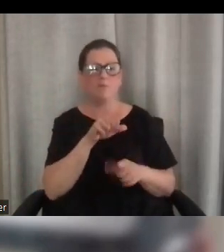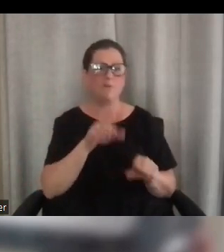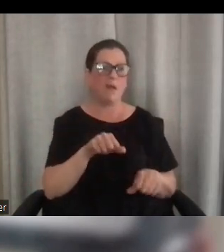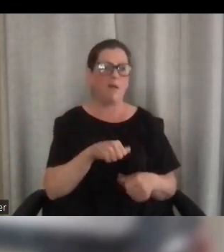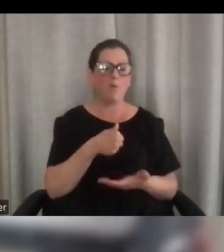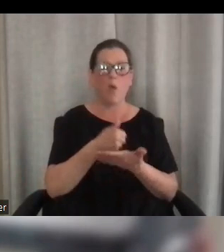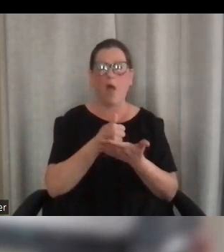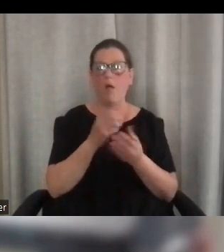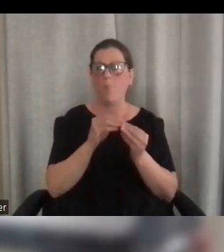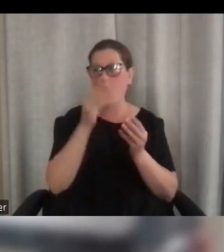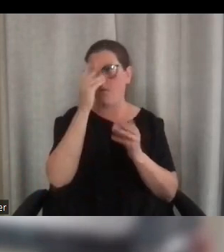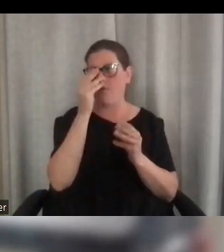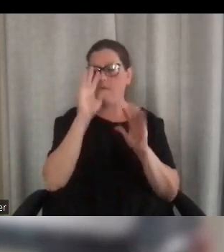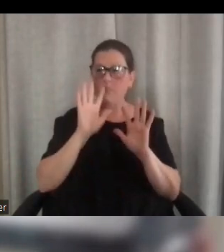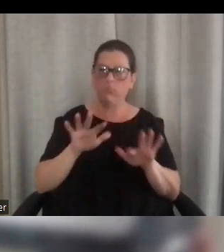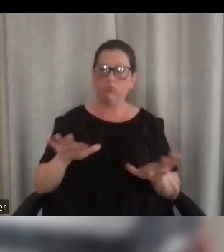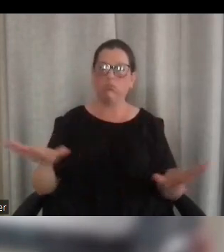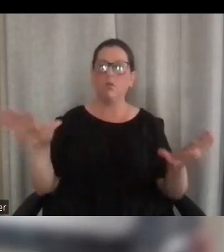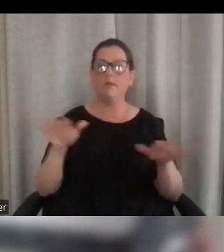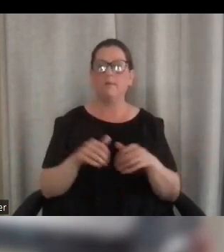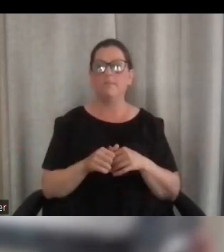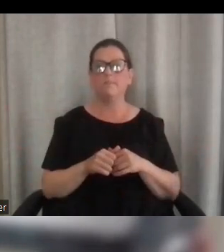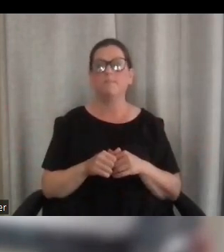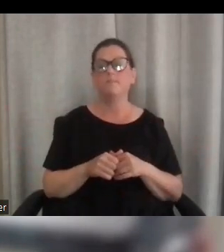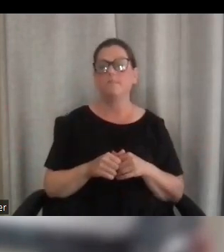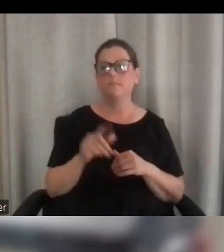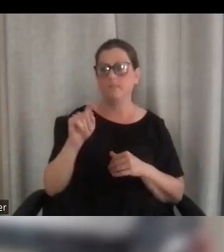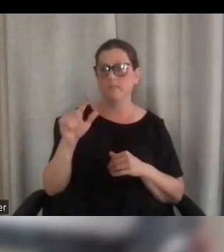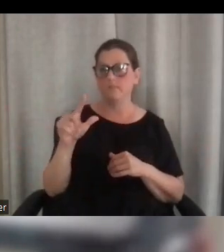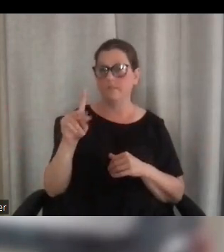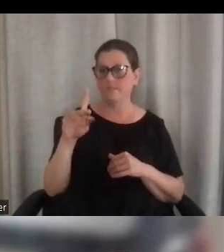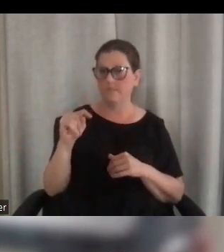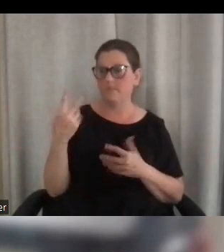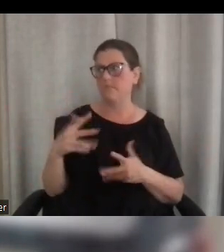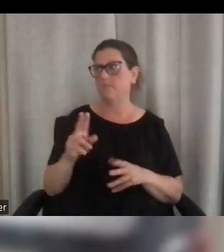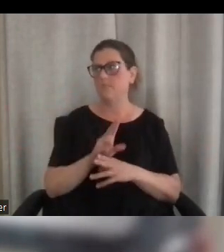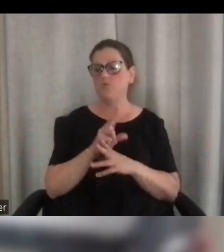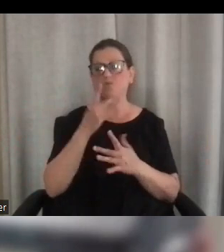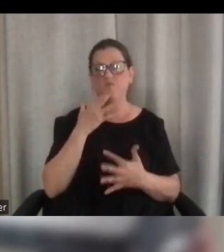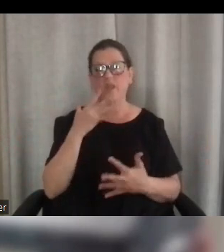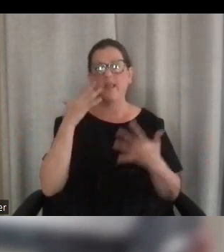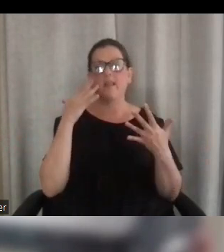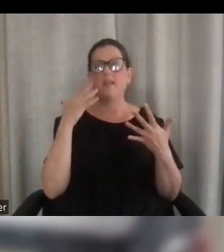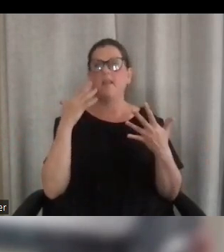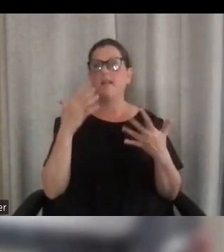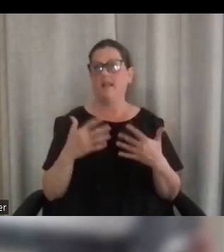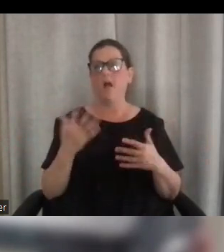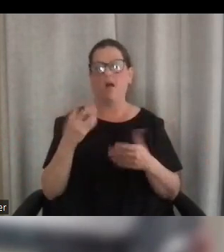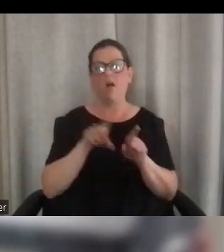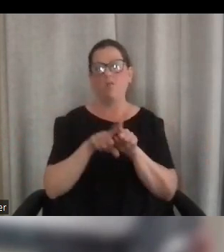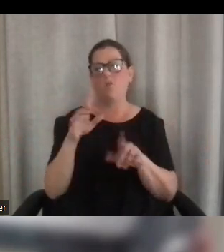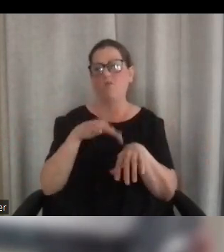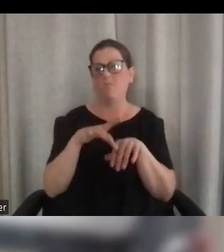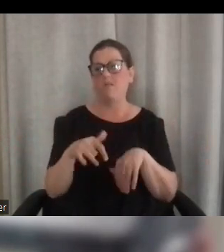spread the word about the paid leave campaign. And so the toolkit was incredibly user-friendly, also in those 5 campaign languages, and